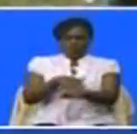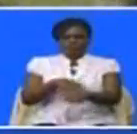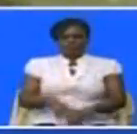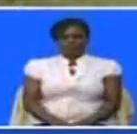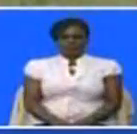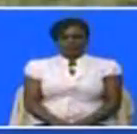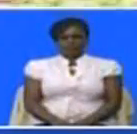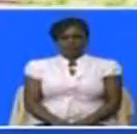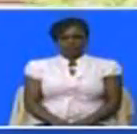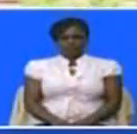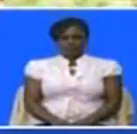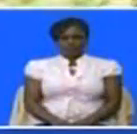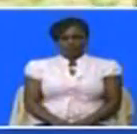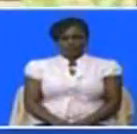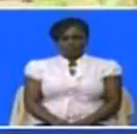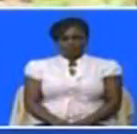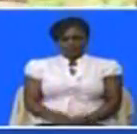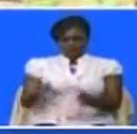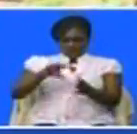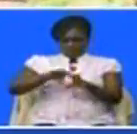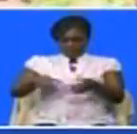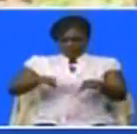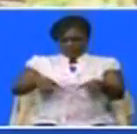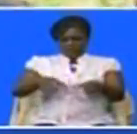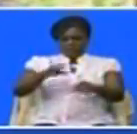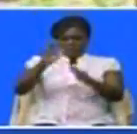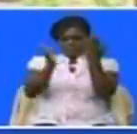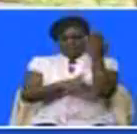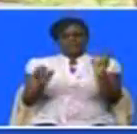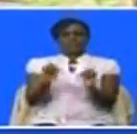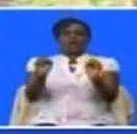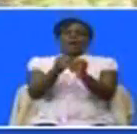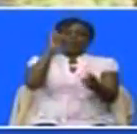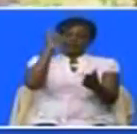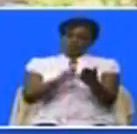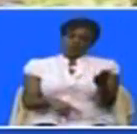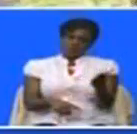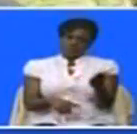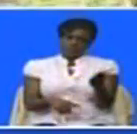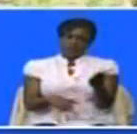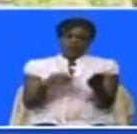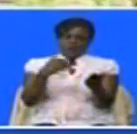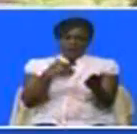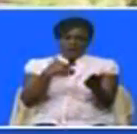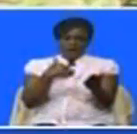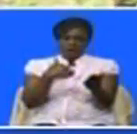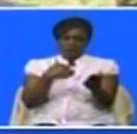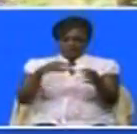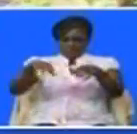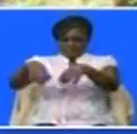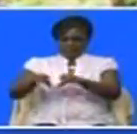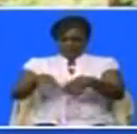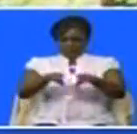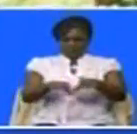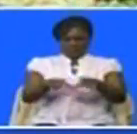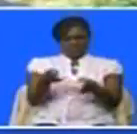times. Bends is not bad, but you know, what happens is that there is bends and the bumps. So